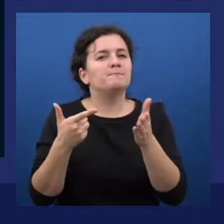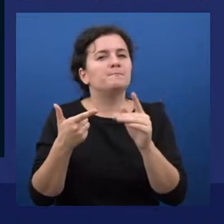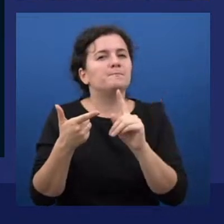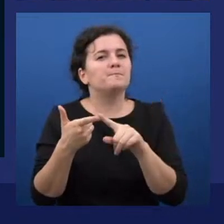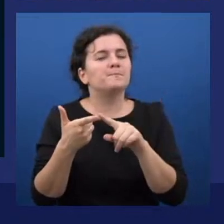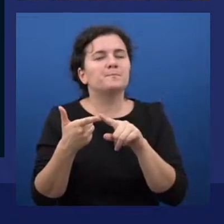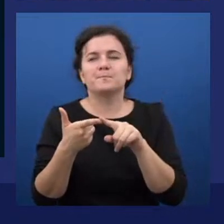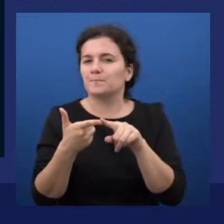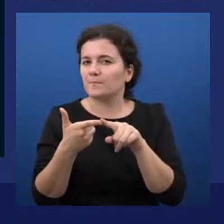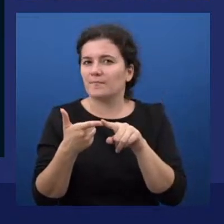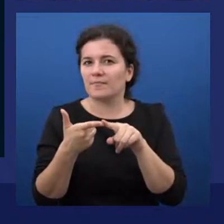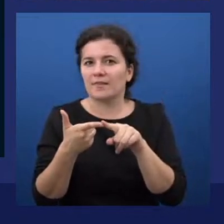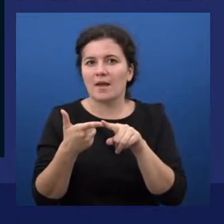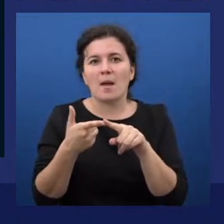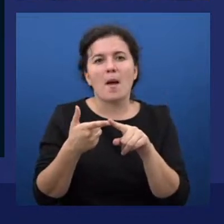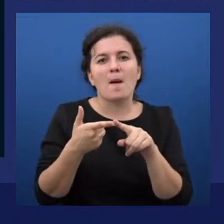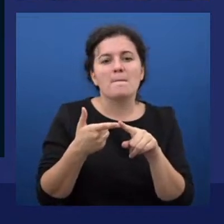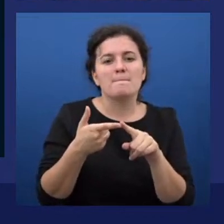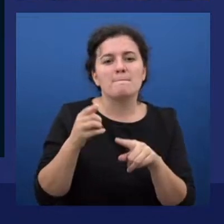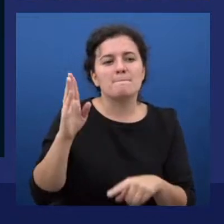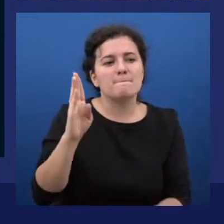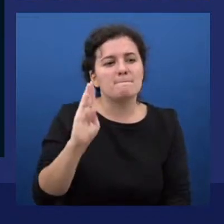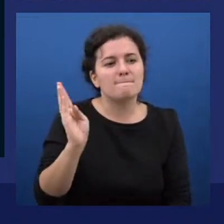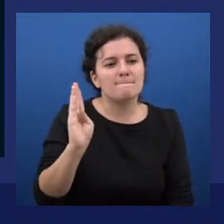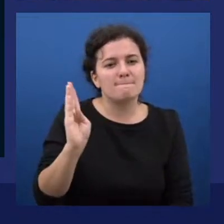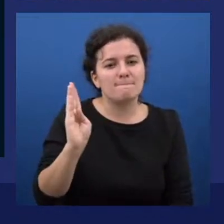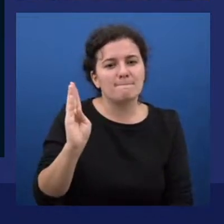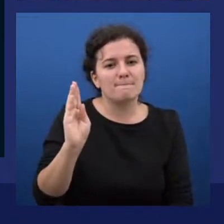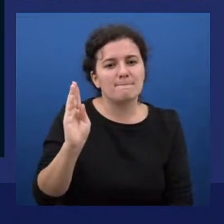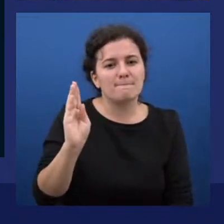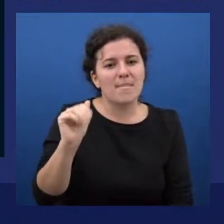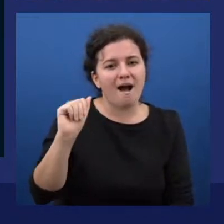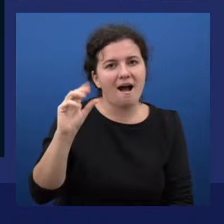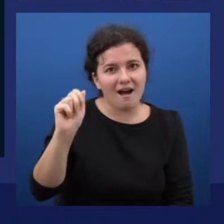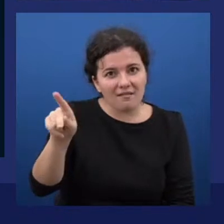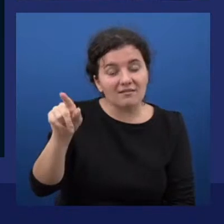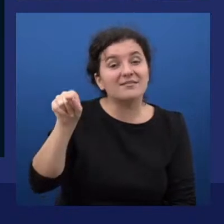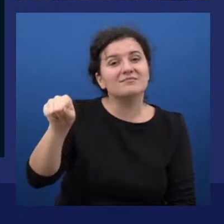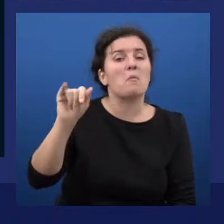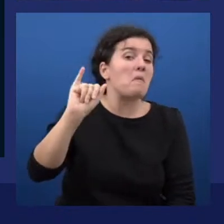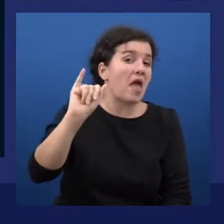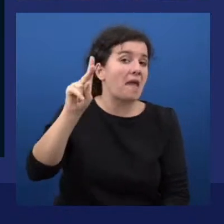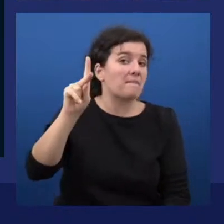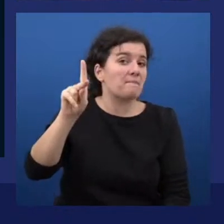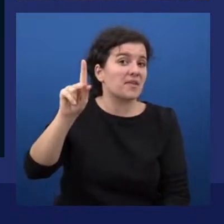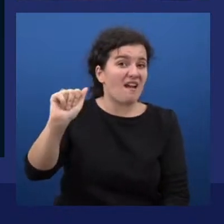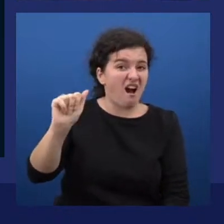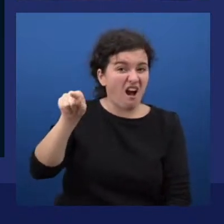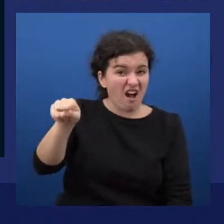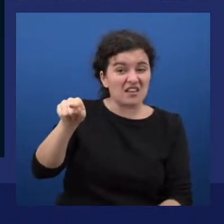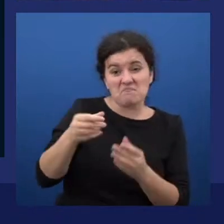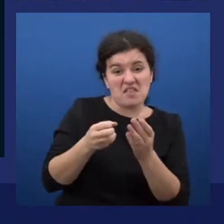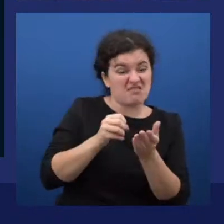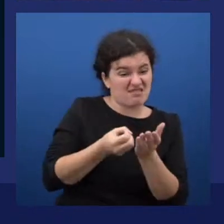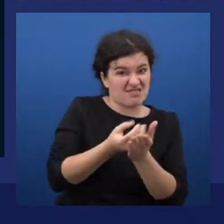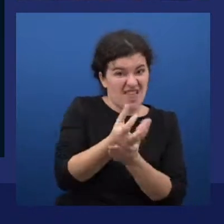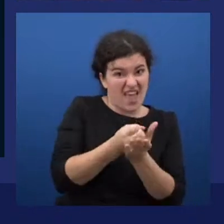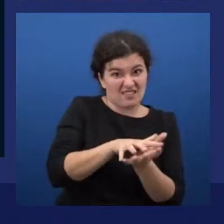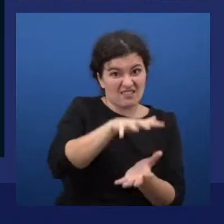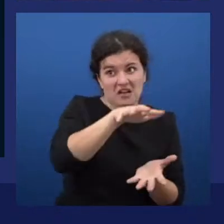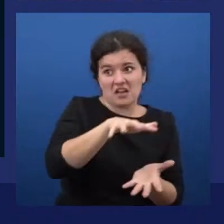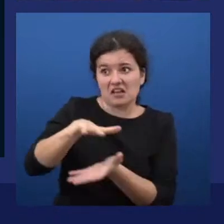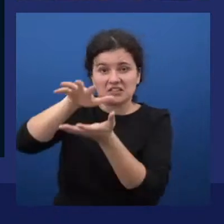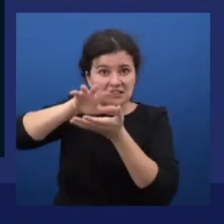the web app. Maybe you can have an API and you send in your data there, and then it can be connected to anything you